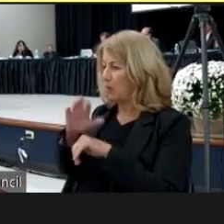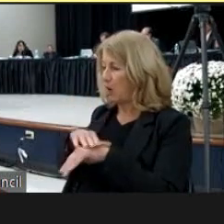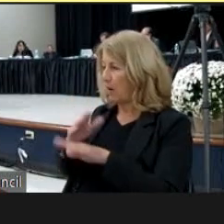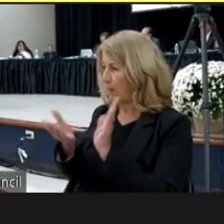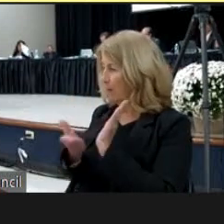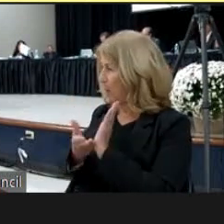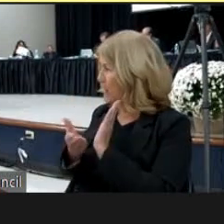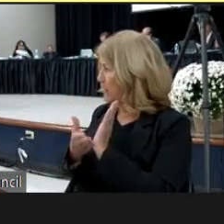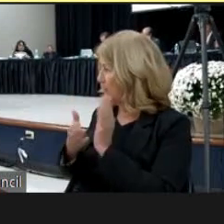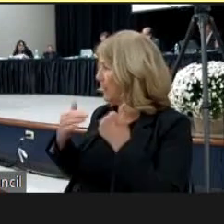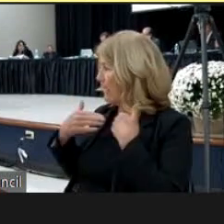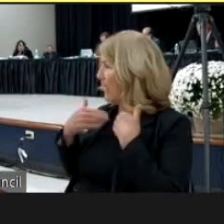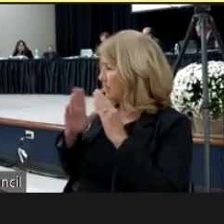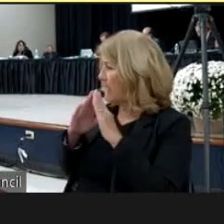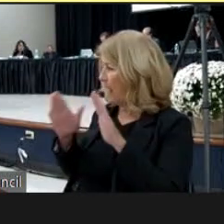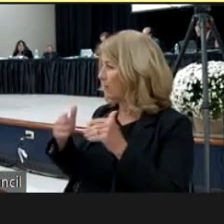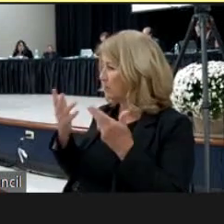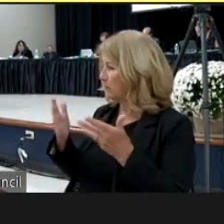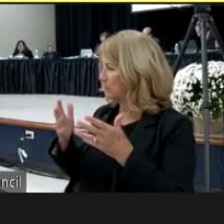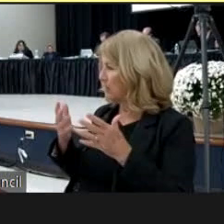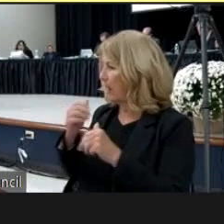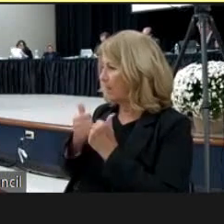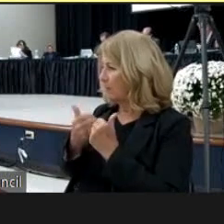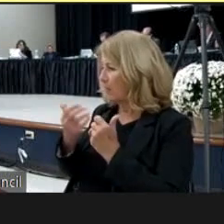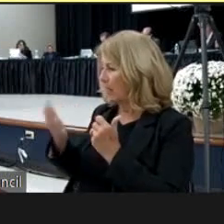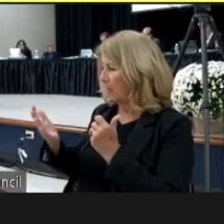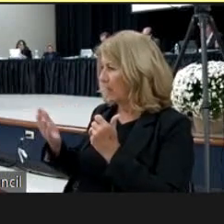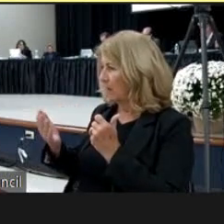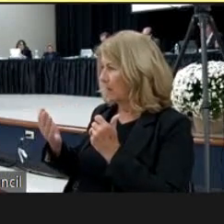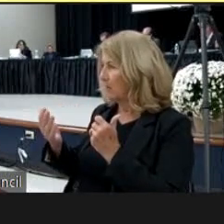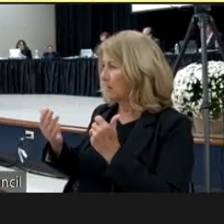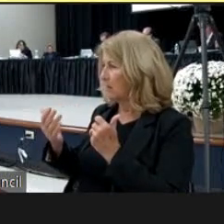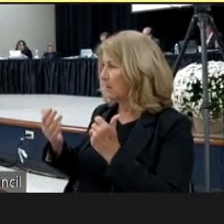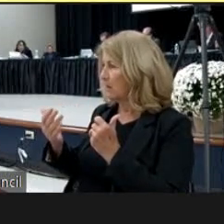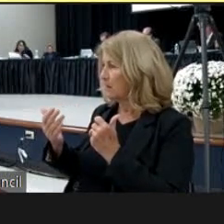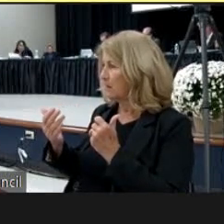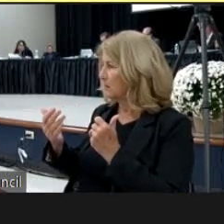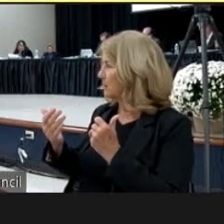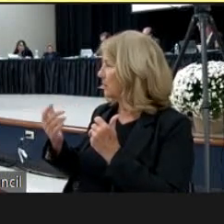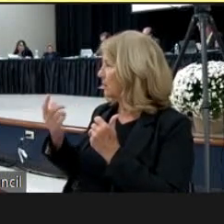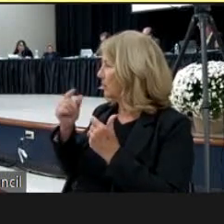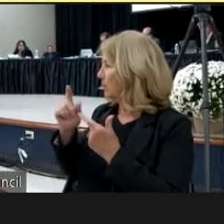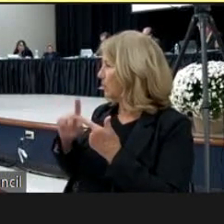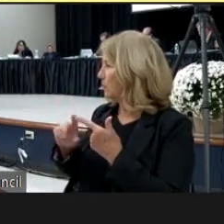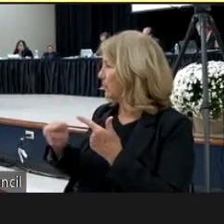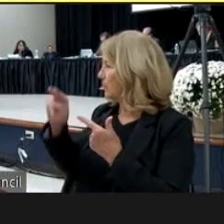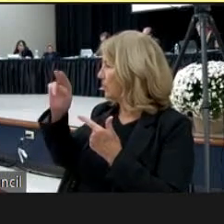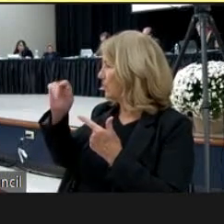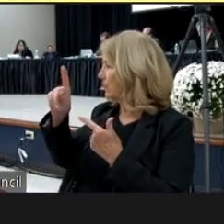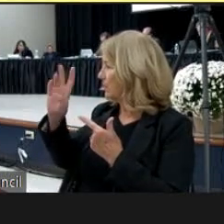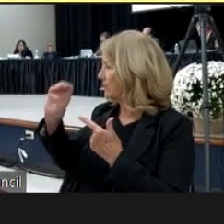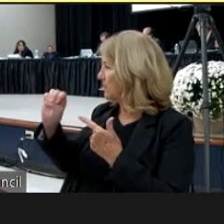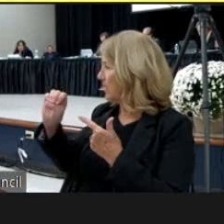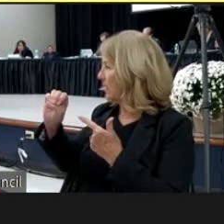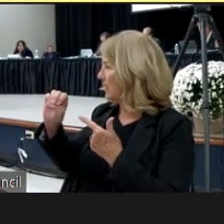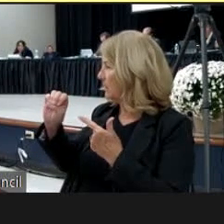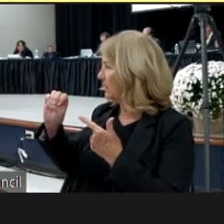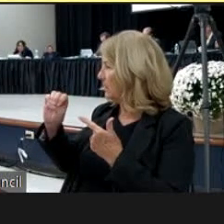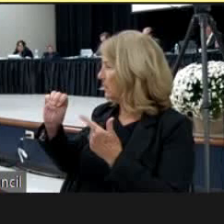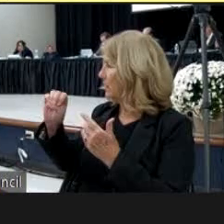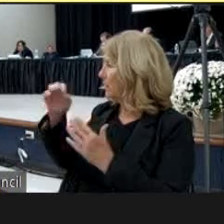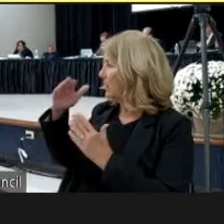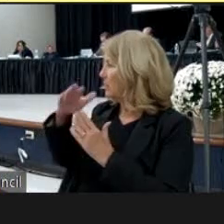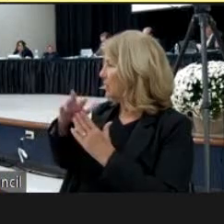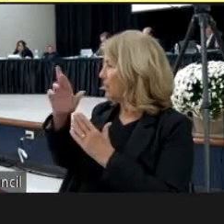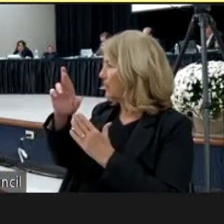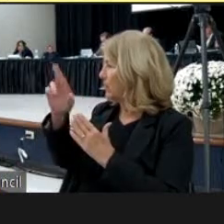It's got a house on it. it's already got a Yeah, house. everything on To me, the, that fits yeah, there. on- Okay, going to the north side, the guy on the far top right